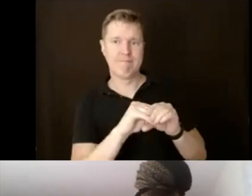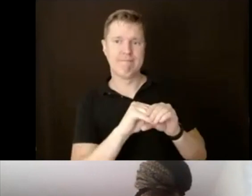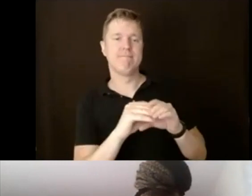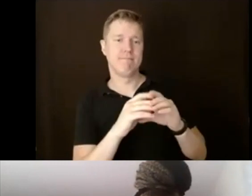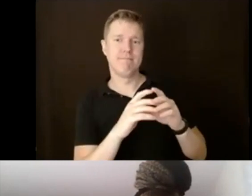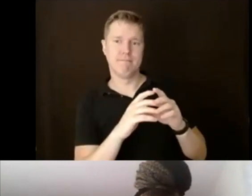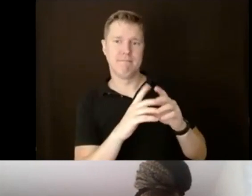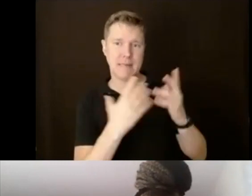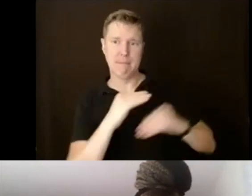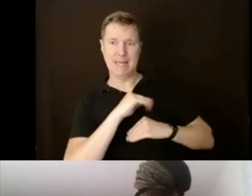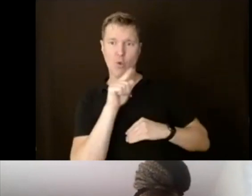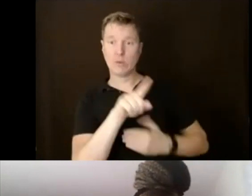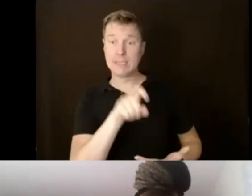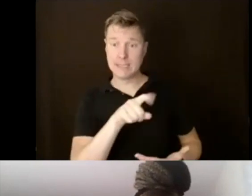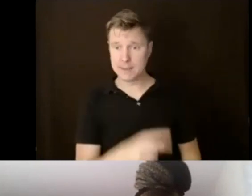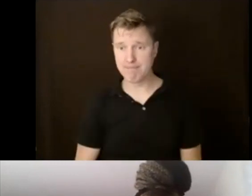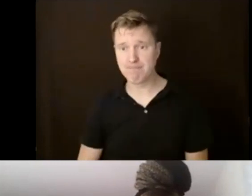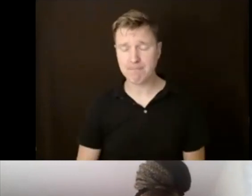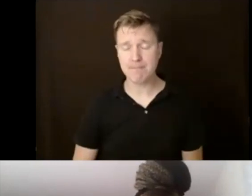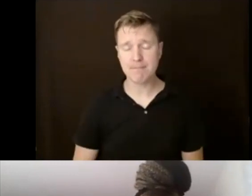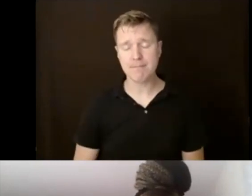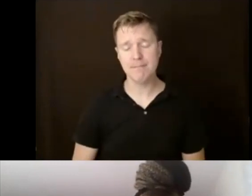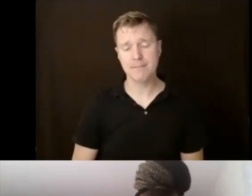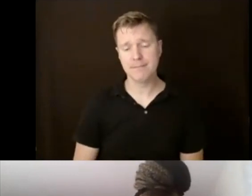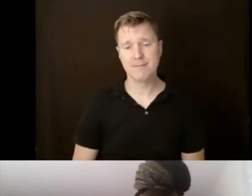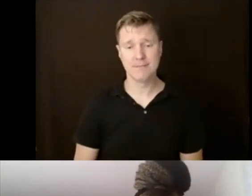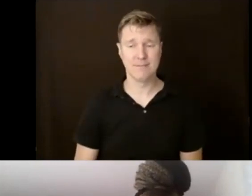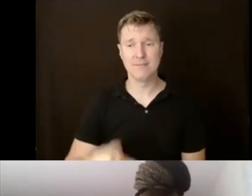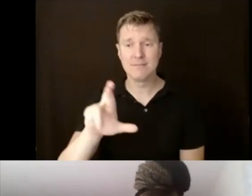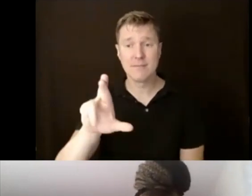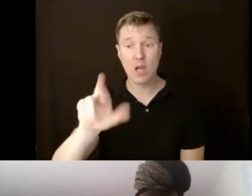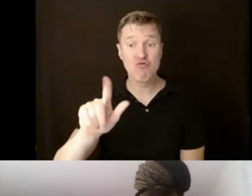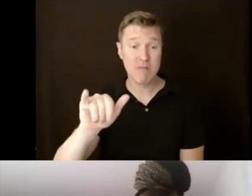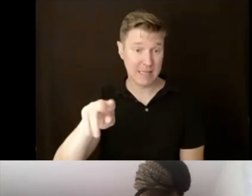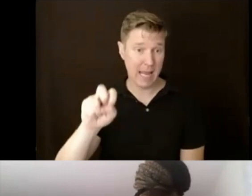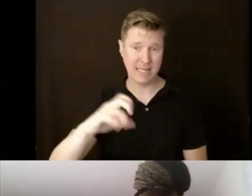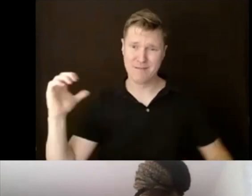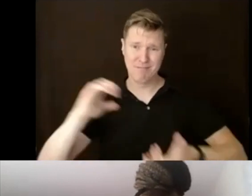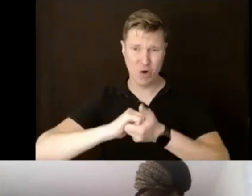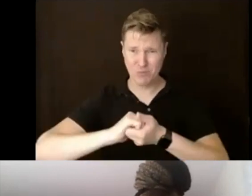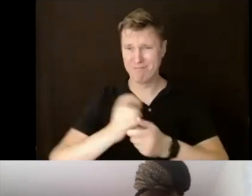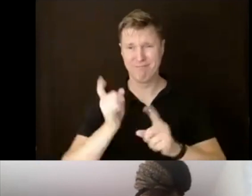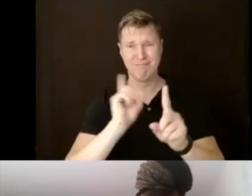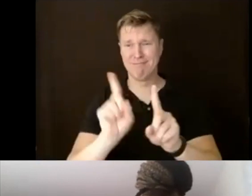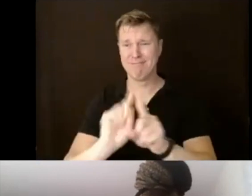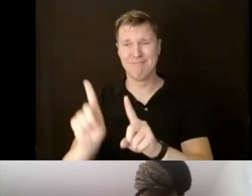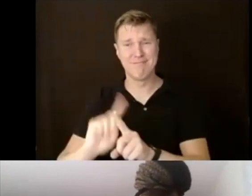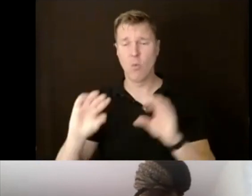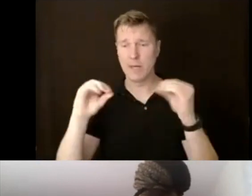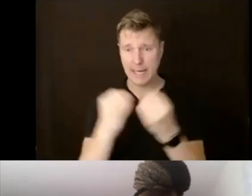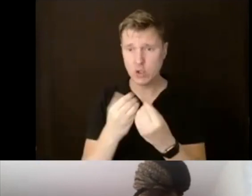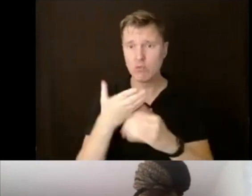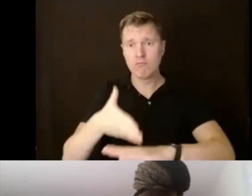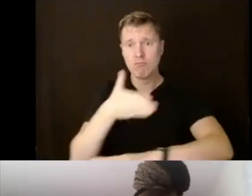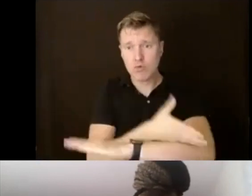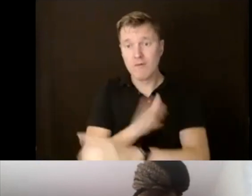being addressed or met. And Reliance partners with a wide range of organizations to improve their cultures